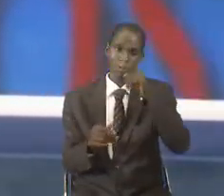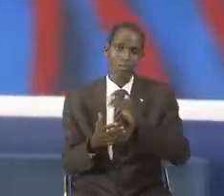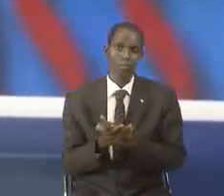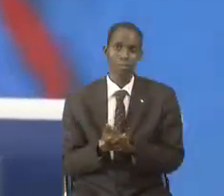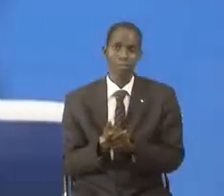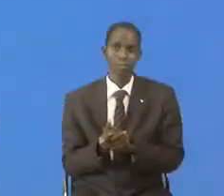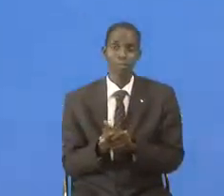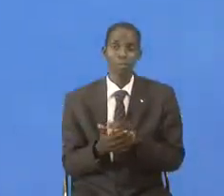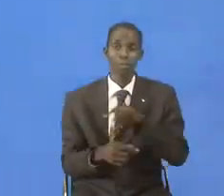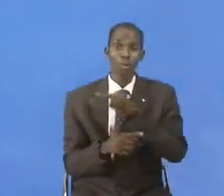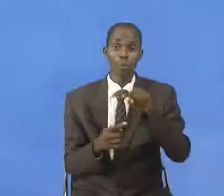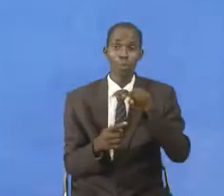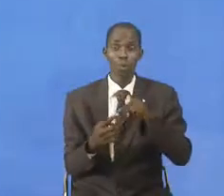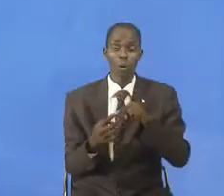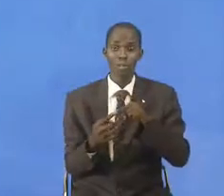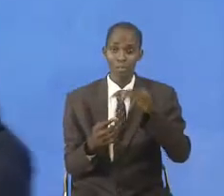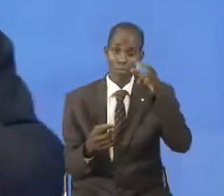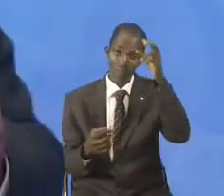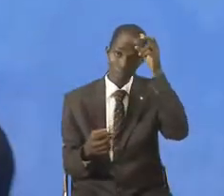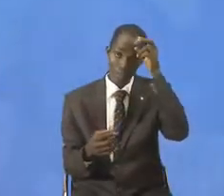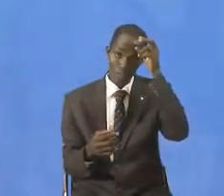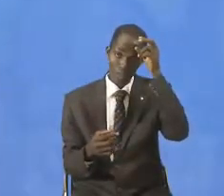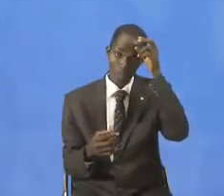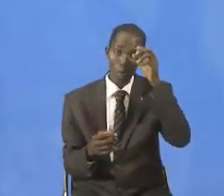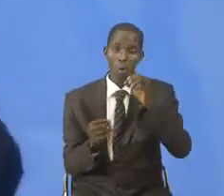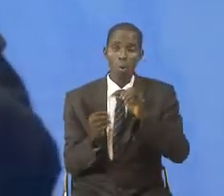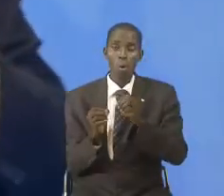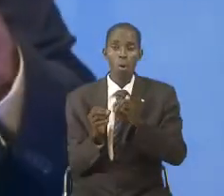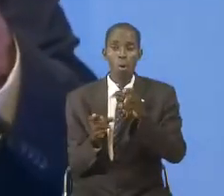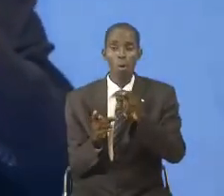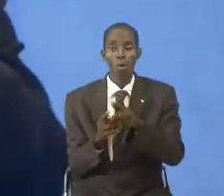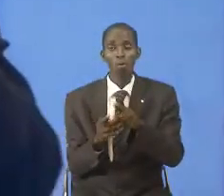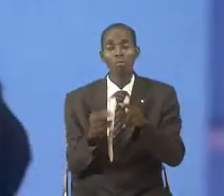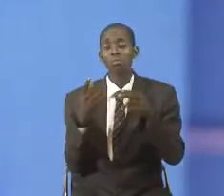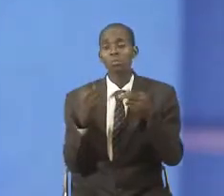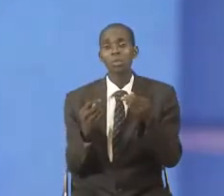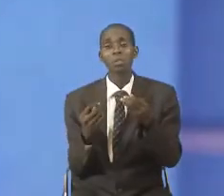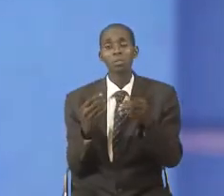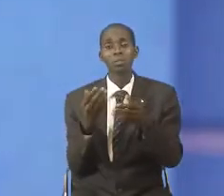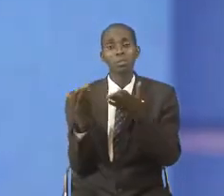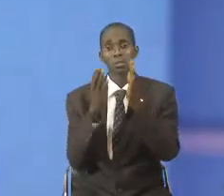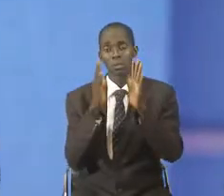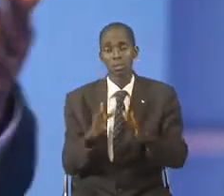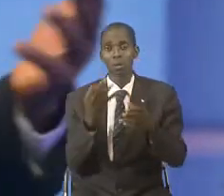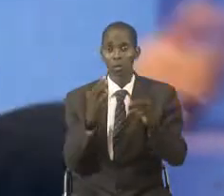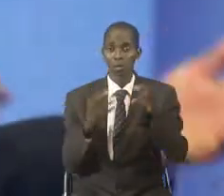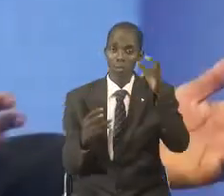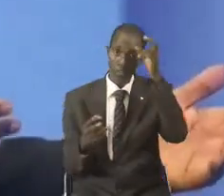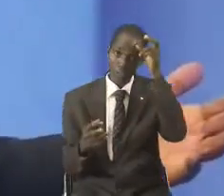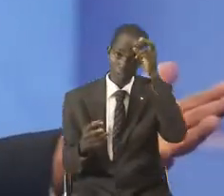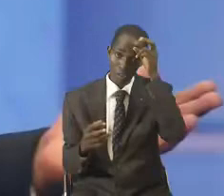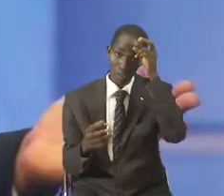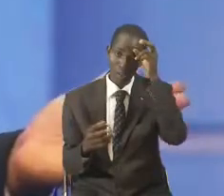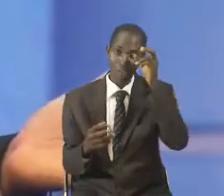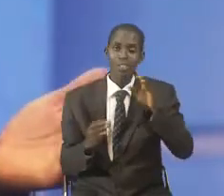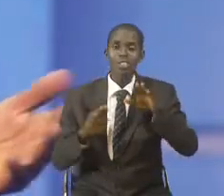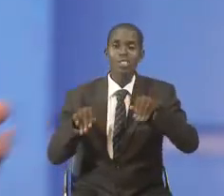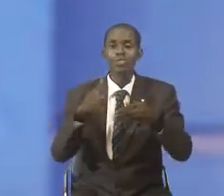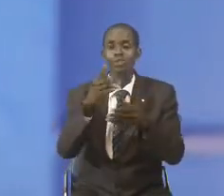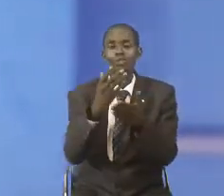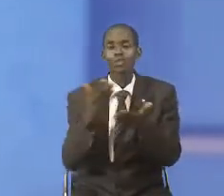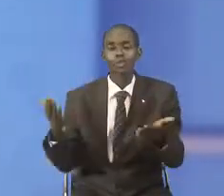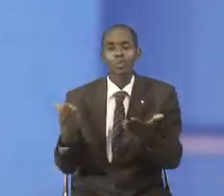see, people don't understand when Satan or the messengers of